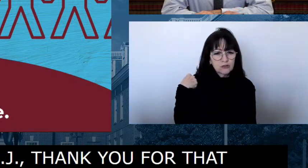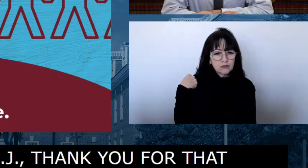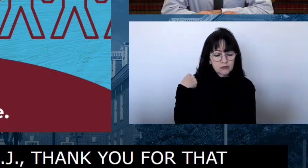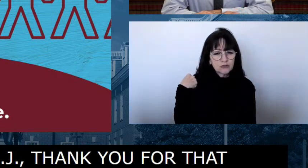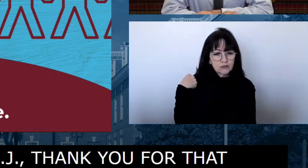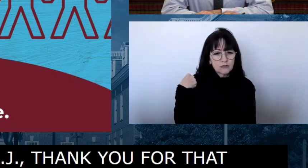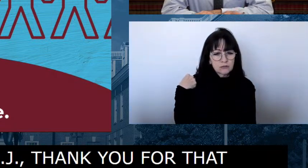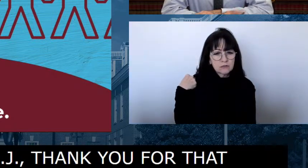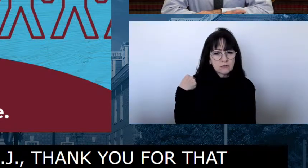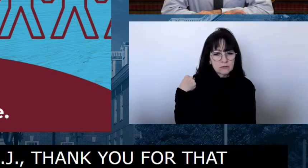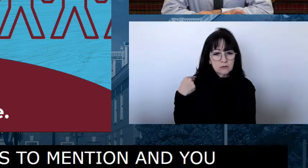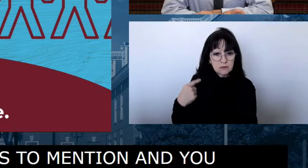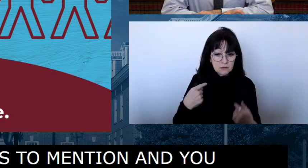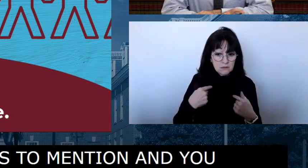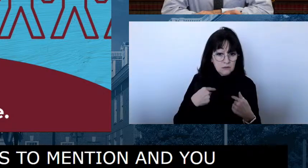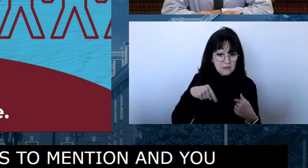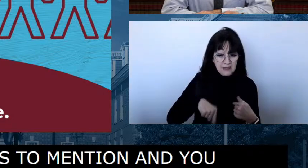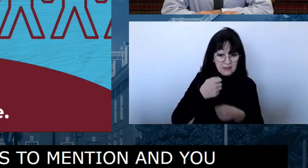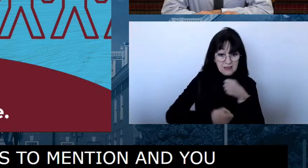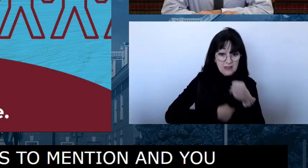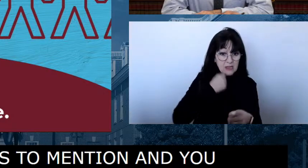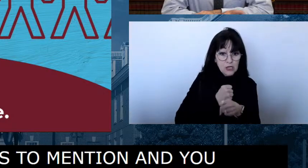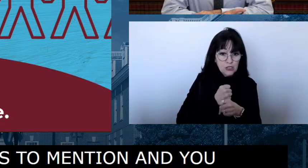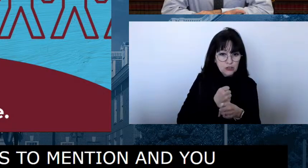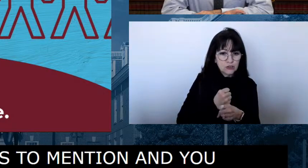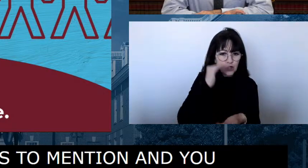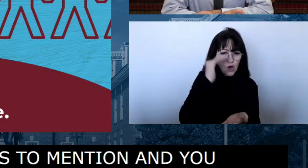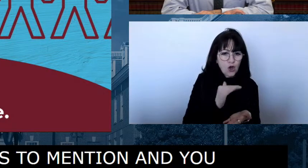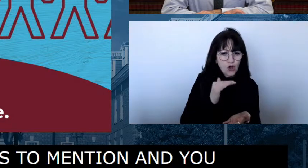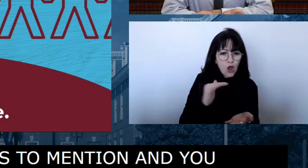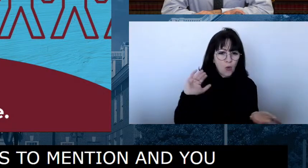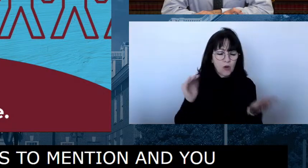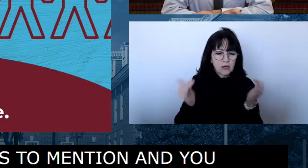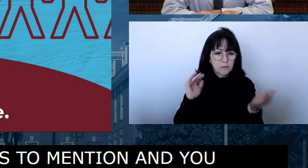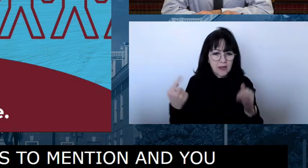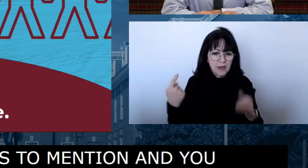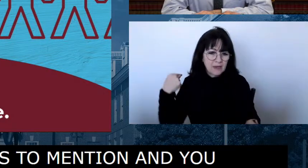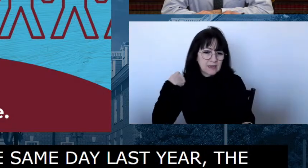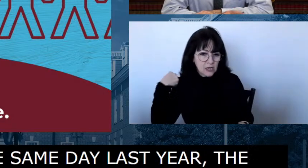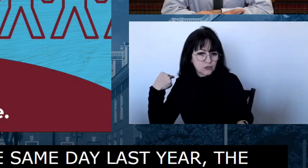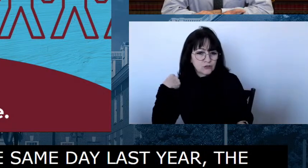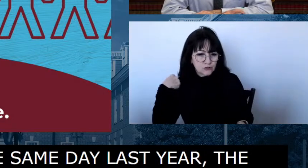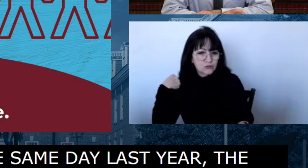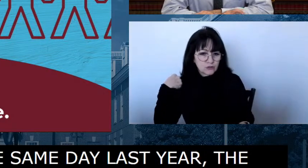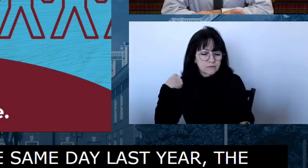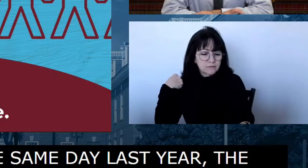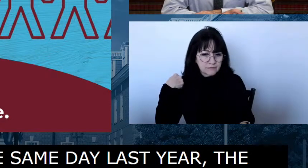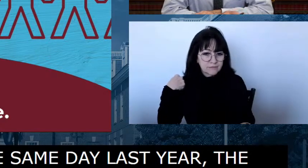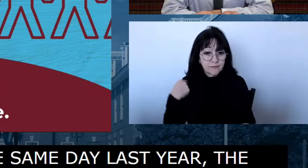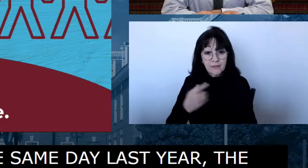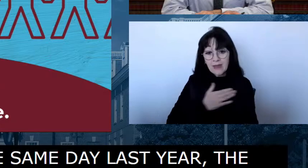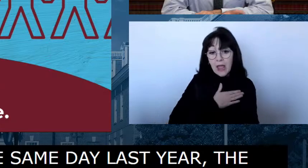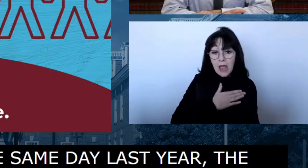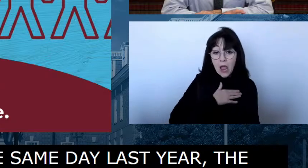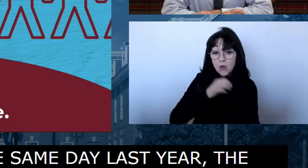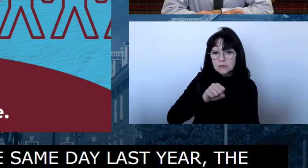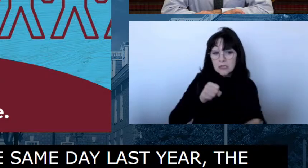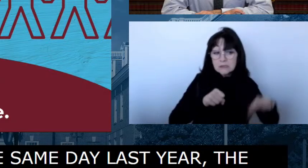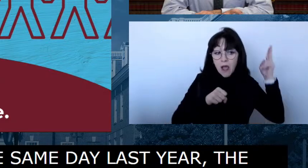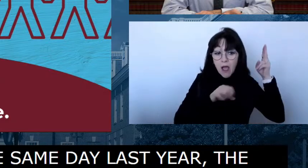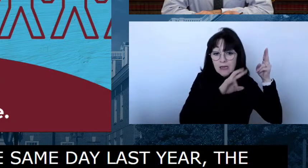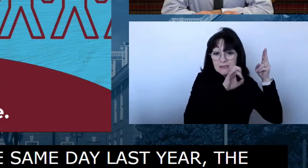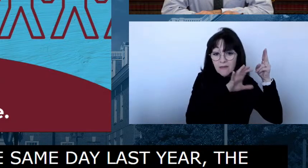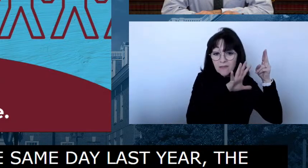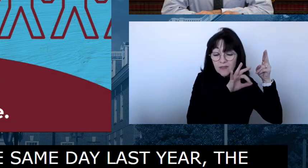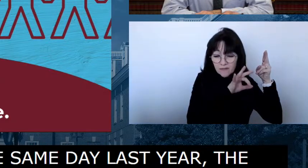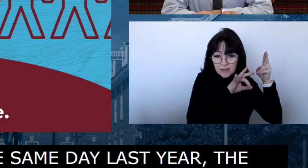higher, so we're lower than that. It was a very steep increase up to the peak of 759. We had other factors there, as